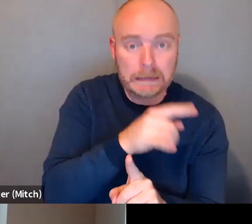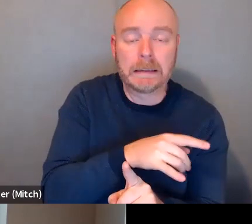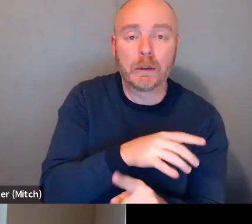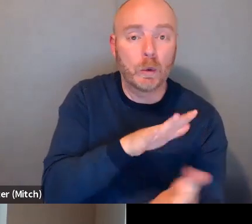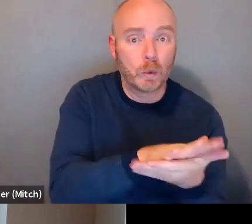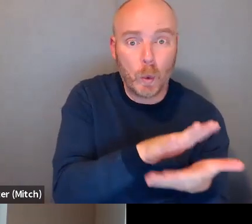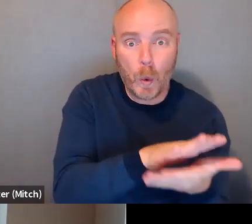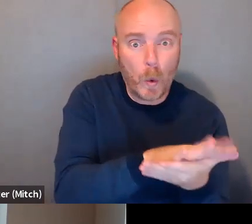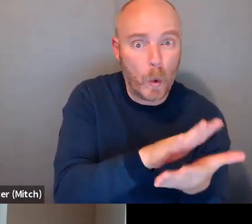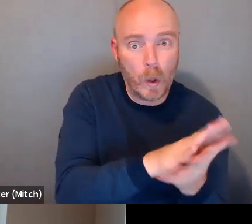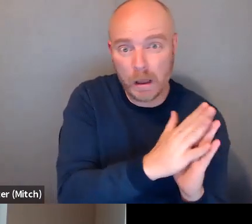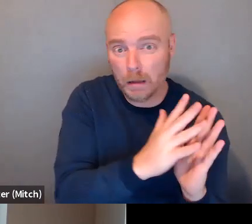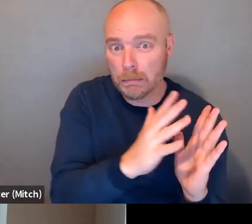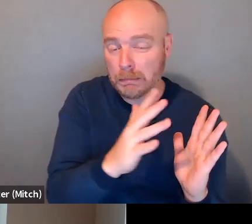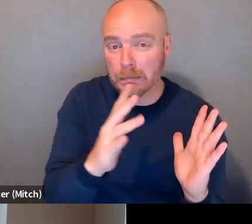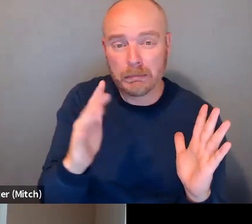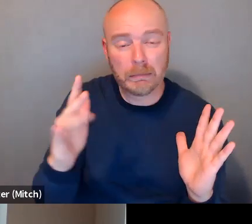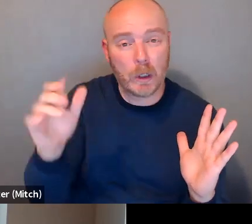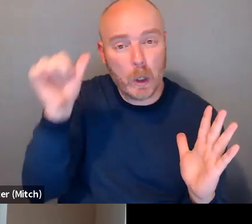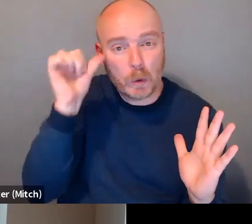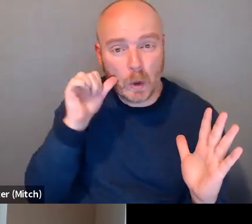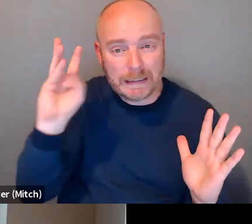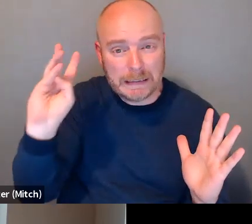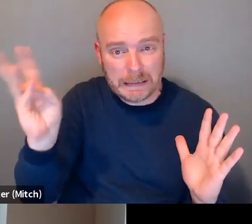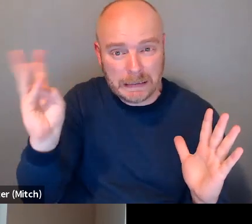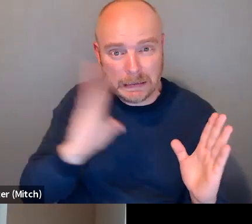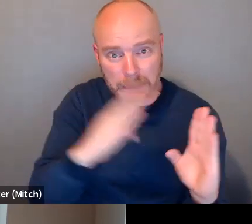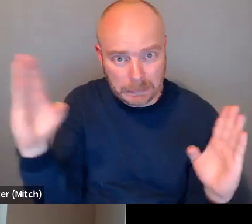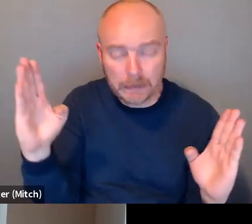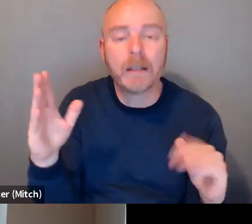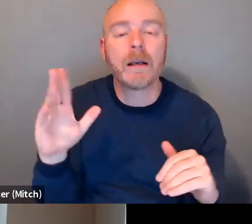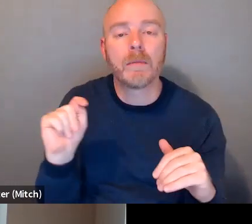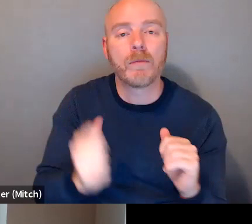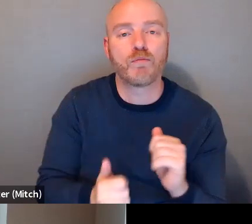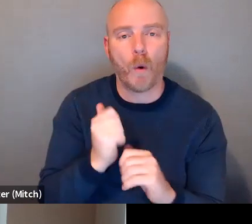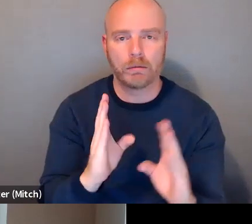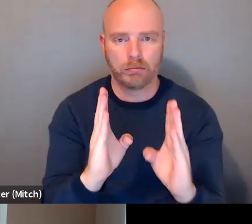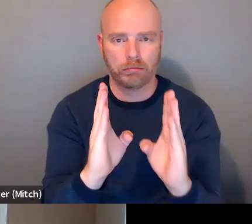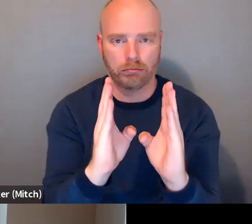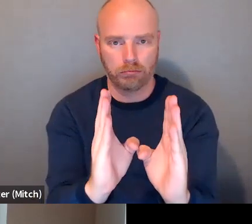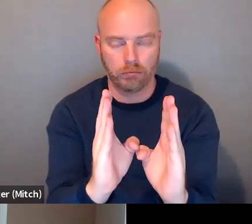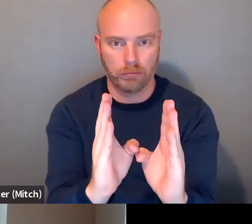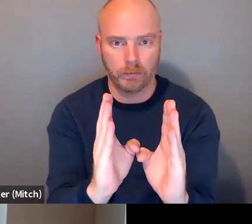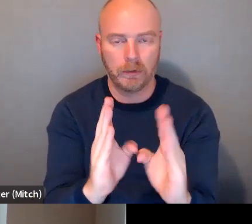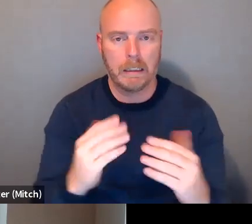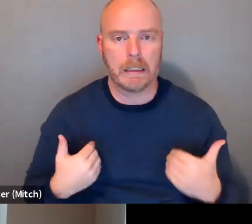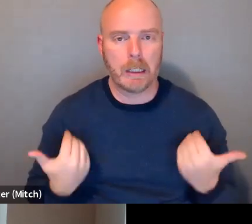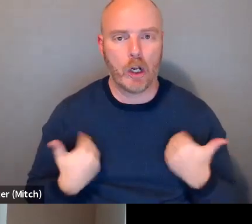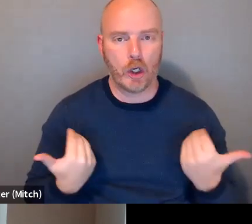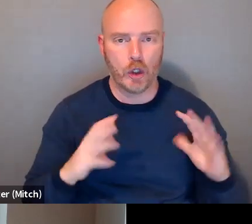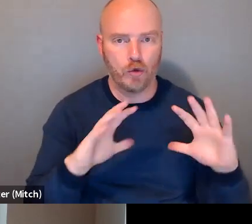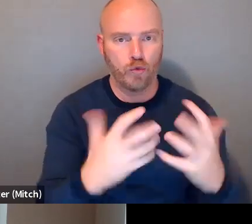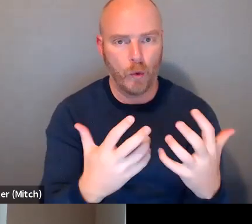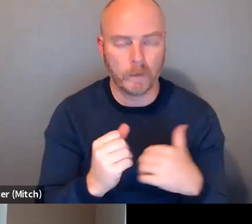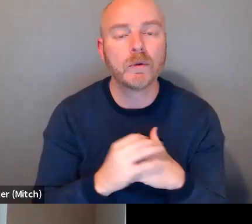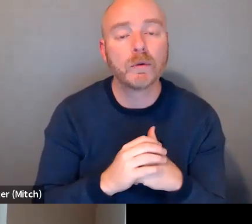school age and even up to adults in their 60s. But again, most of them are folks who are in those younger populations.